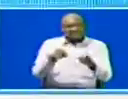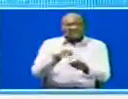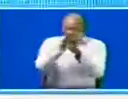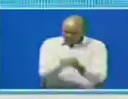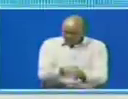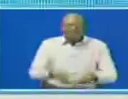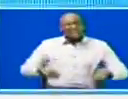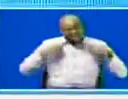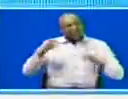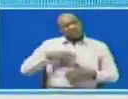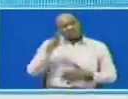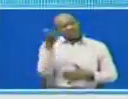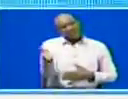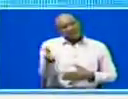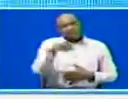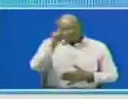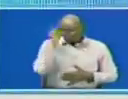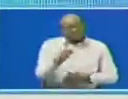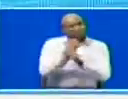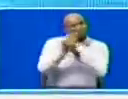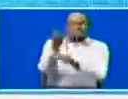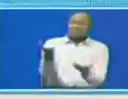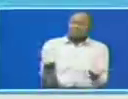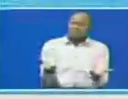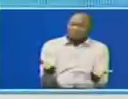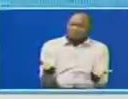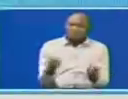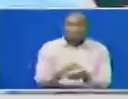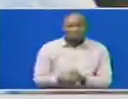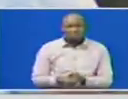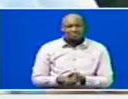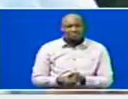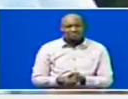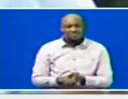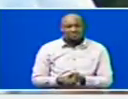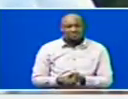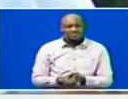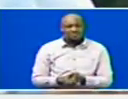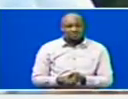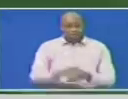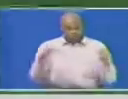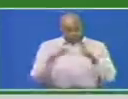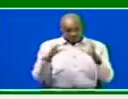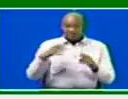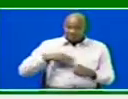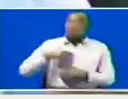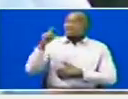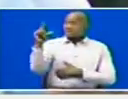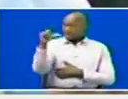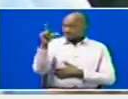wananchi wanaopaswa kuhakikisha kwamba wanalinda haki zao. The Maa community of Laikipia had at